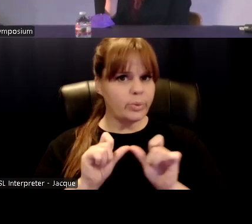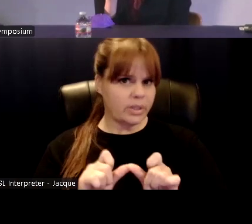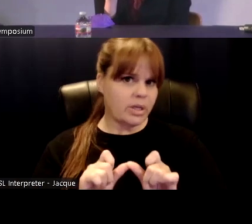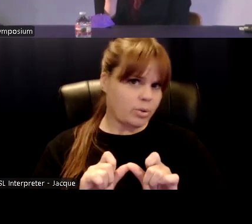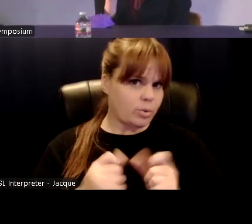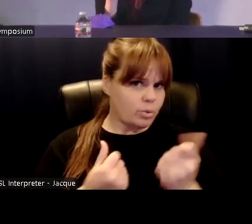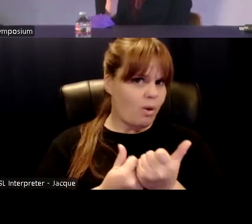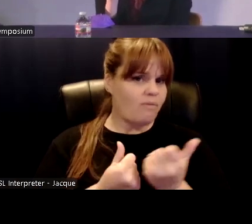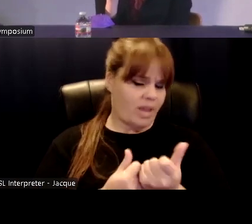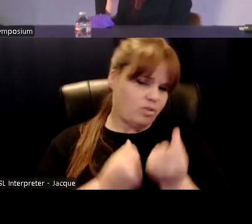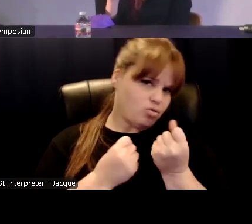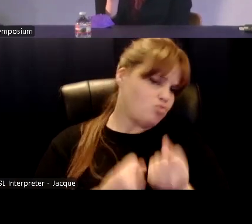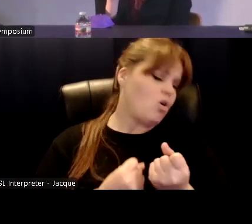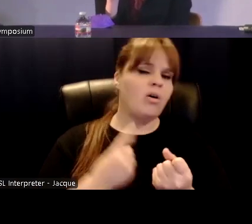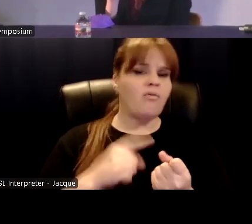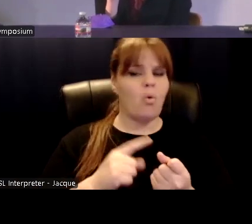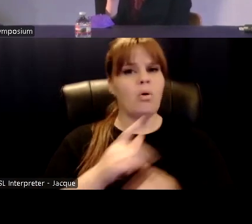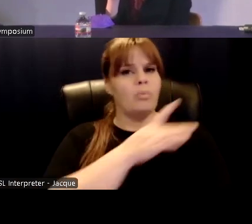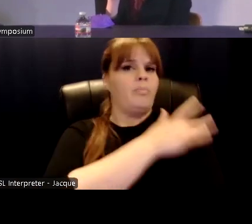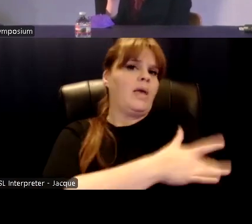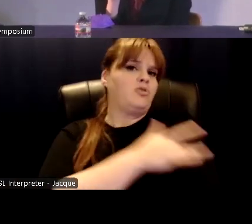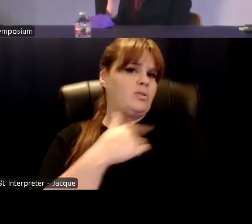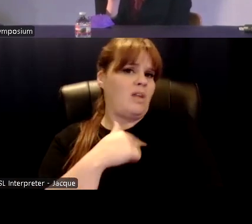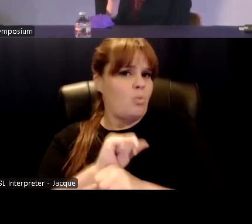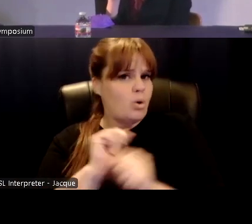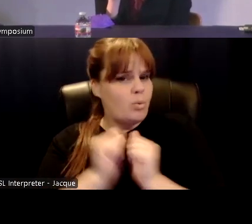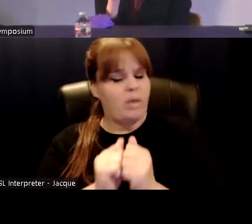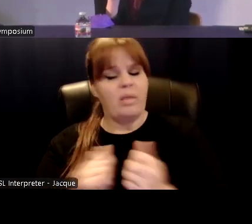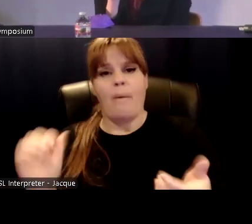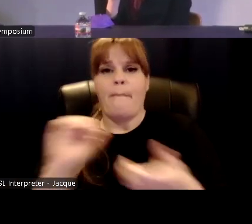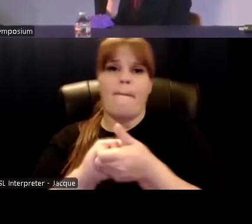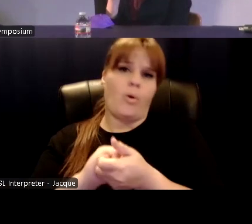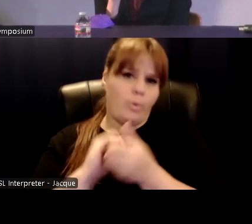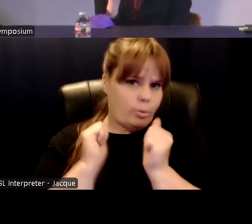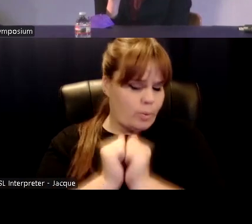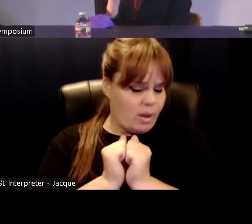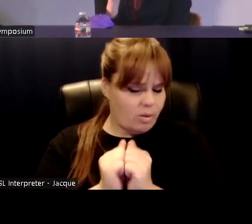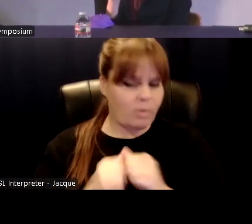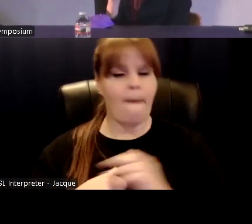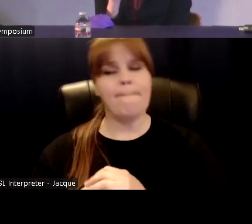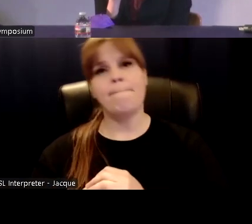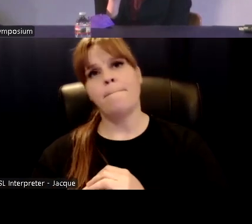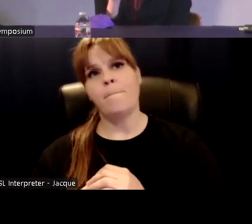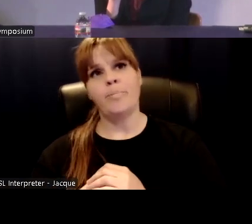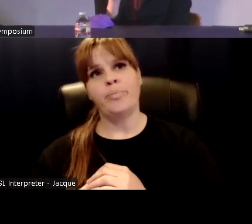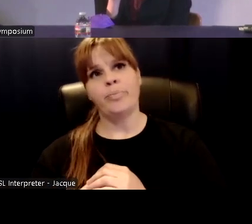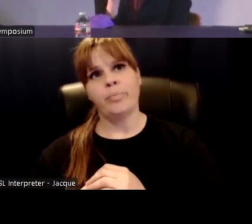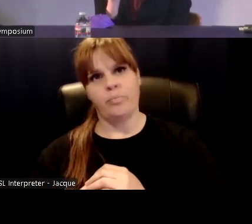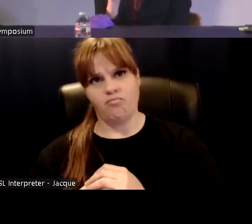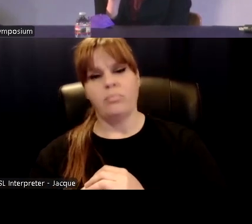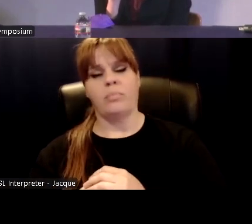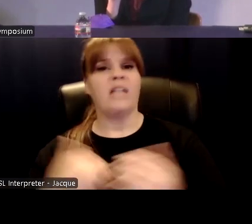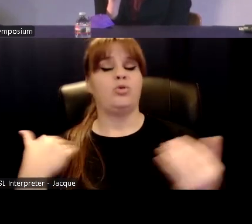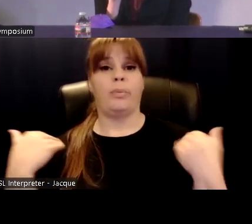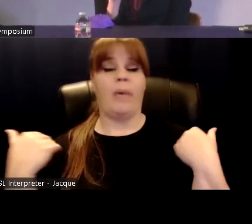strongly for my patients who I work with, really partner together. But it's reminded me of all of the systems that are in